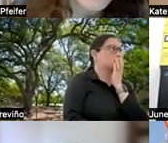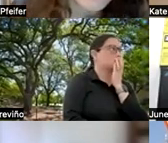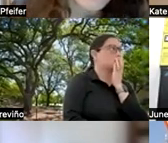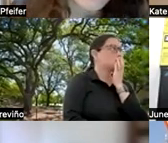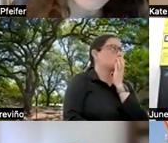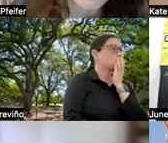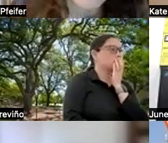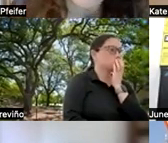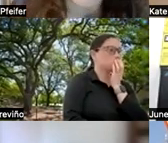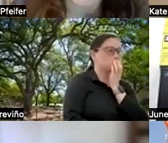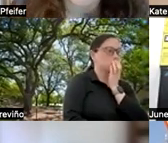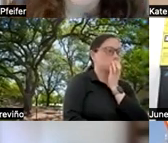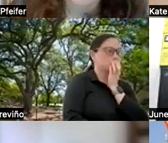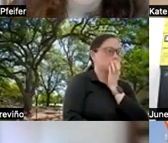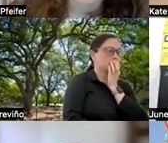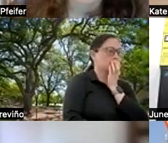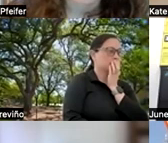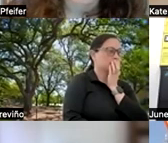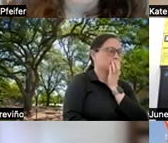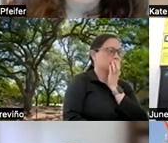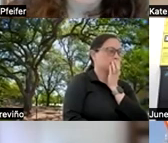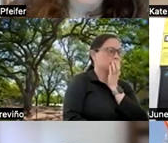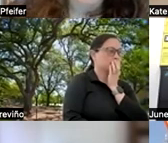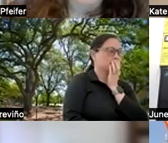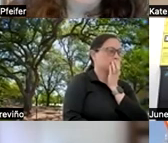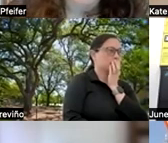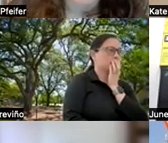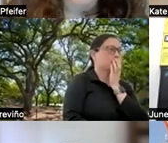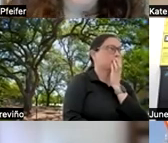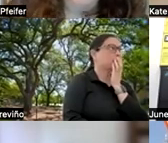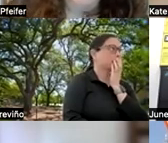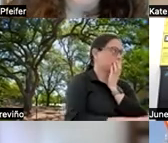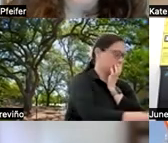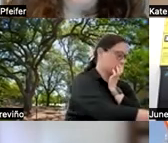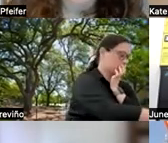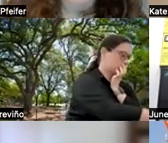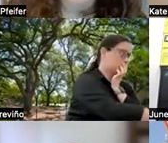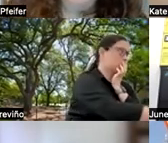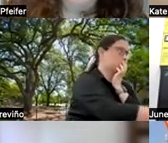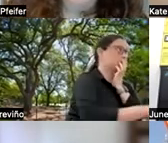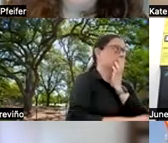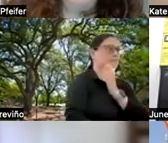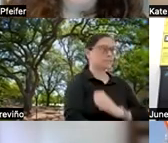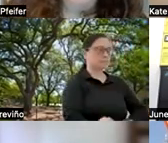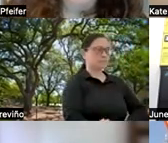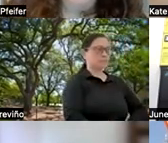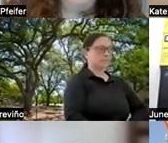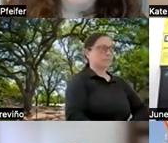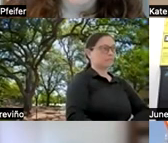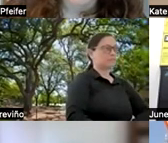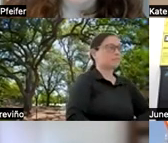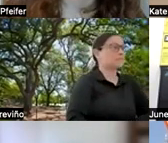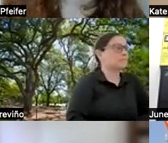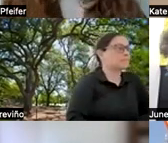it is said in different ways, but the relationships that are involved. And so that could be workforce relationships or